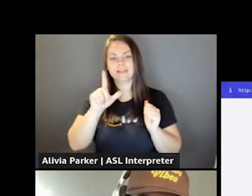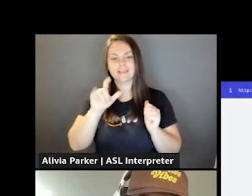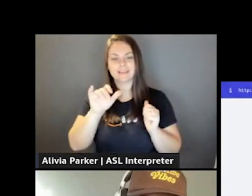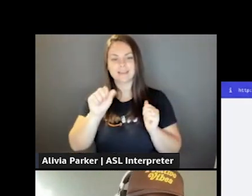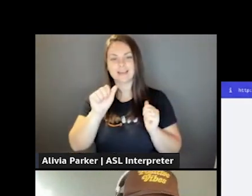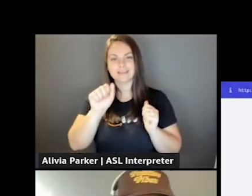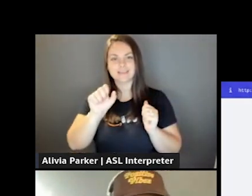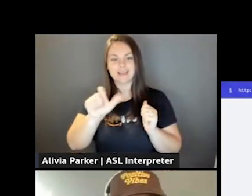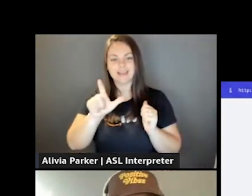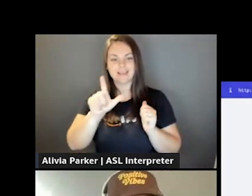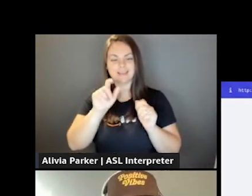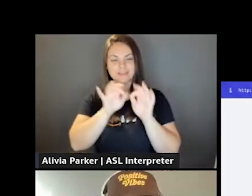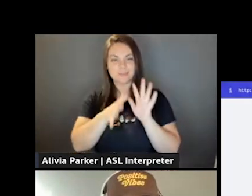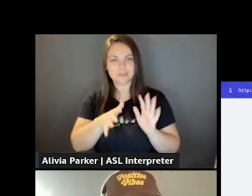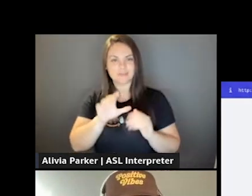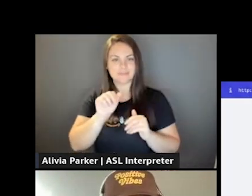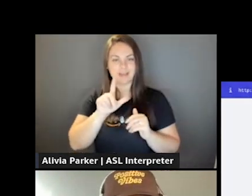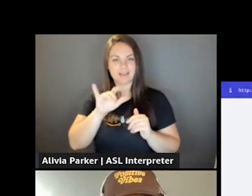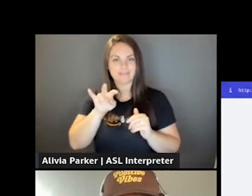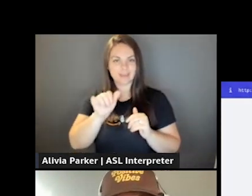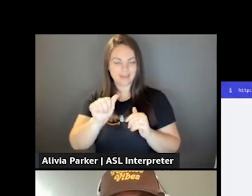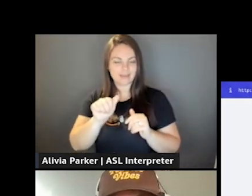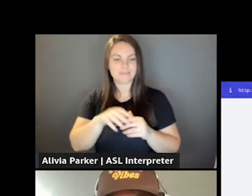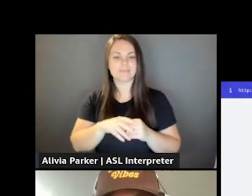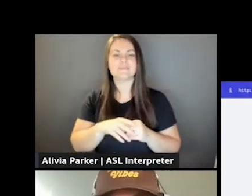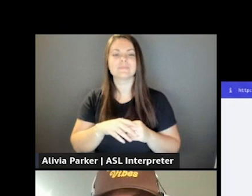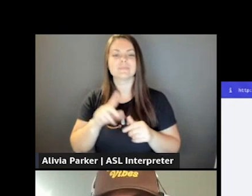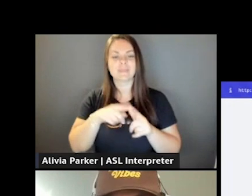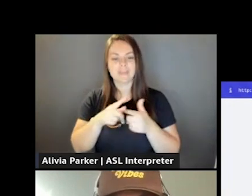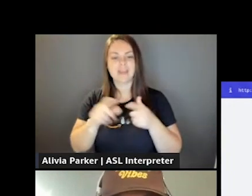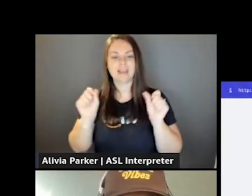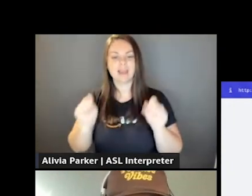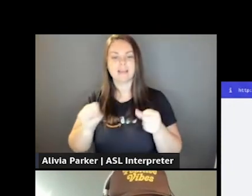here, then I can generate a grid.